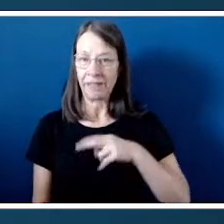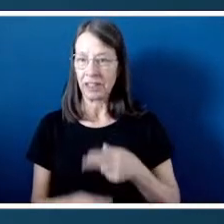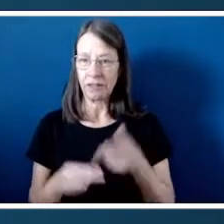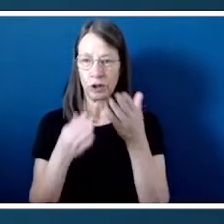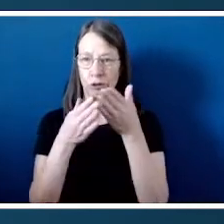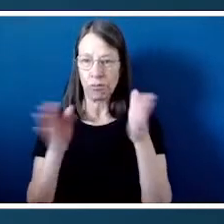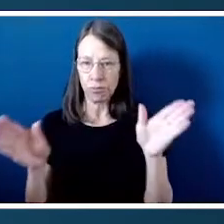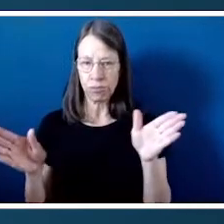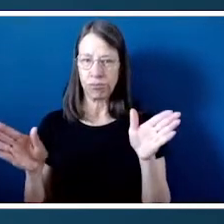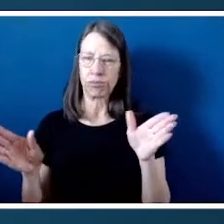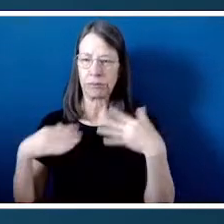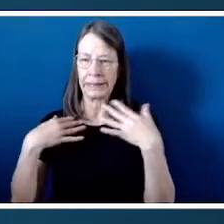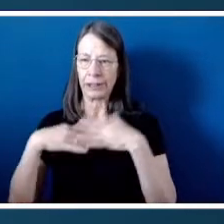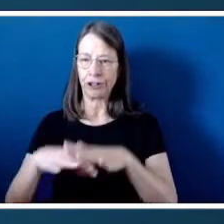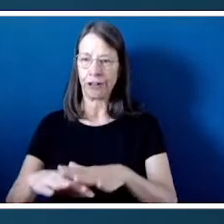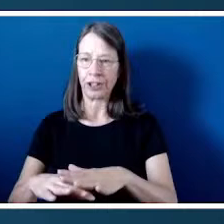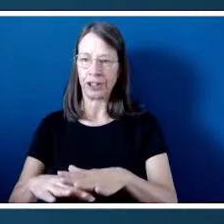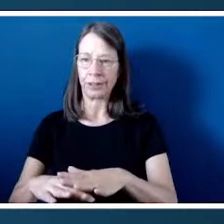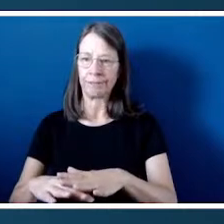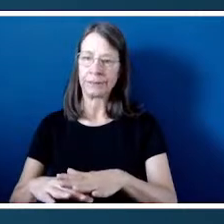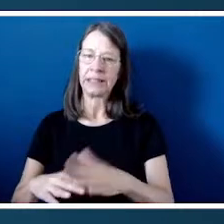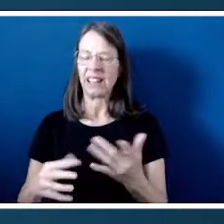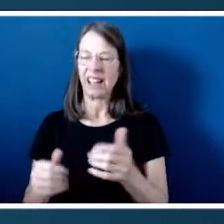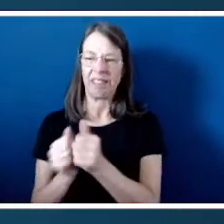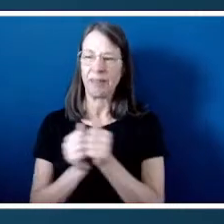integration and partnership.